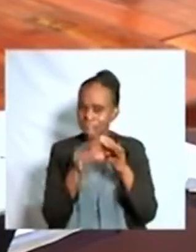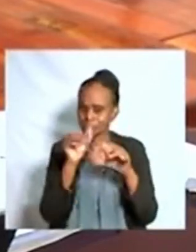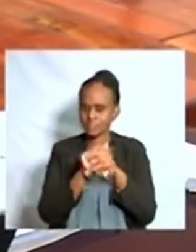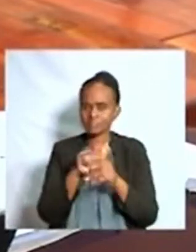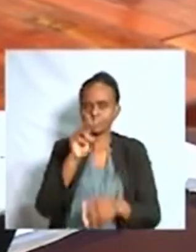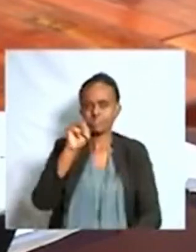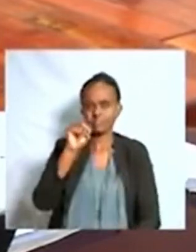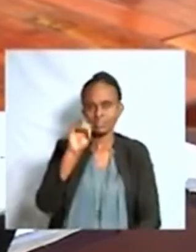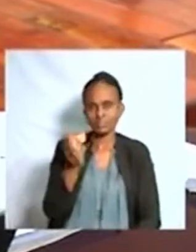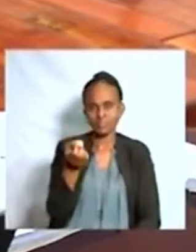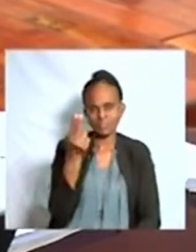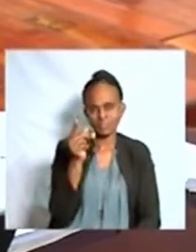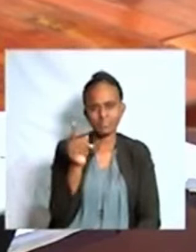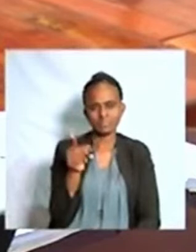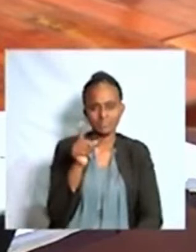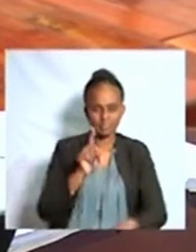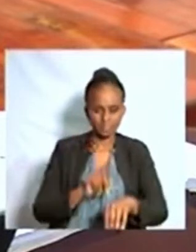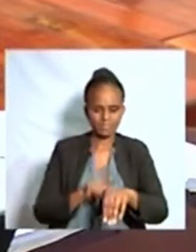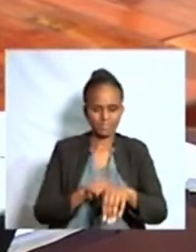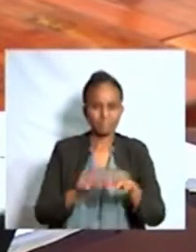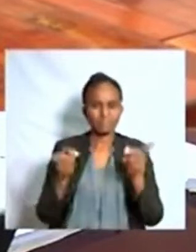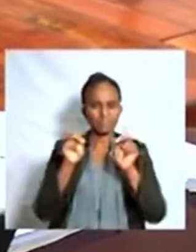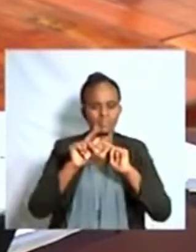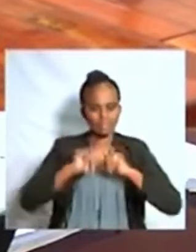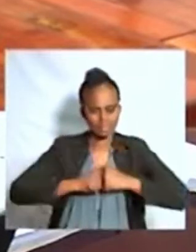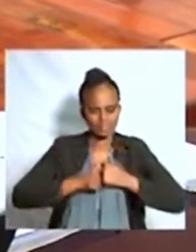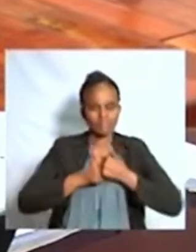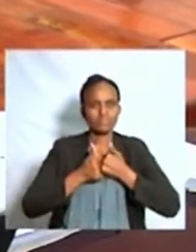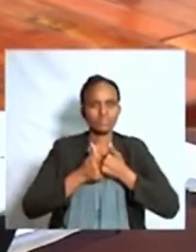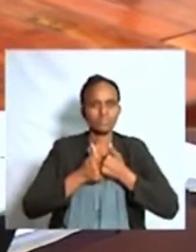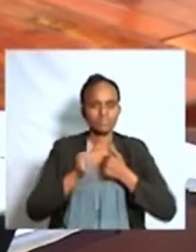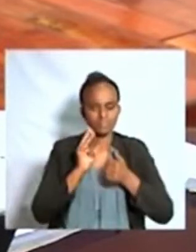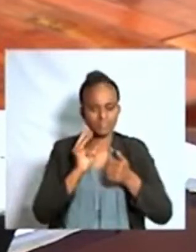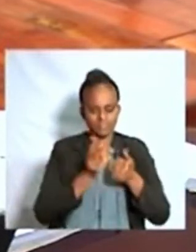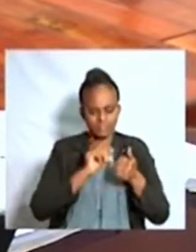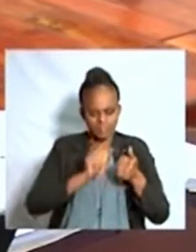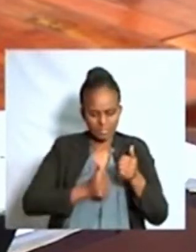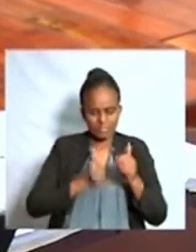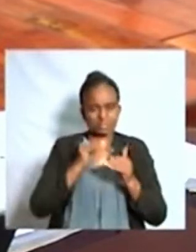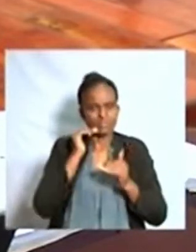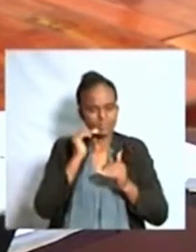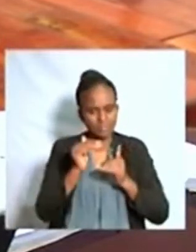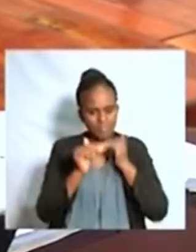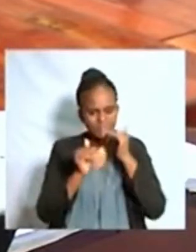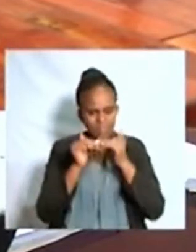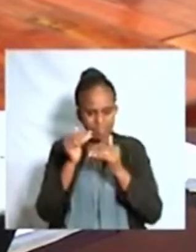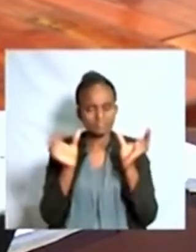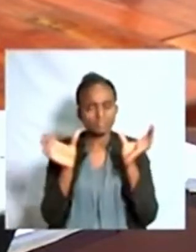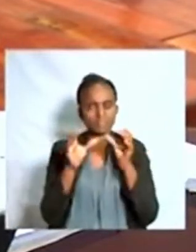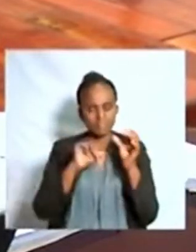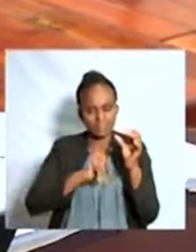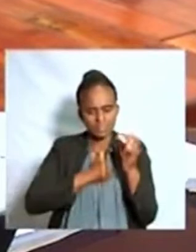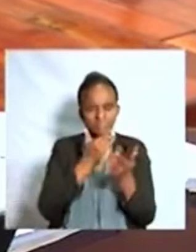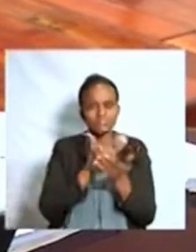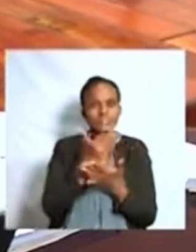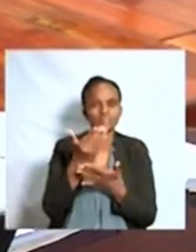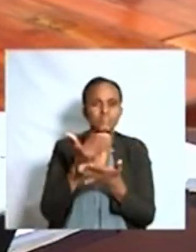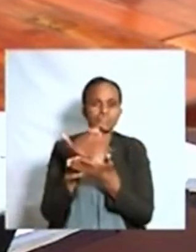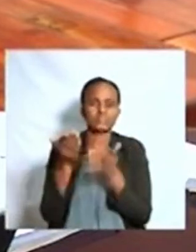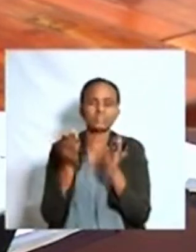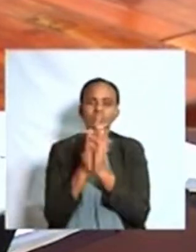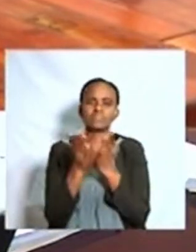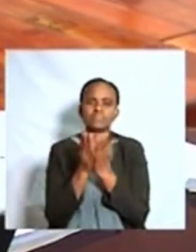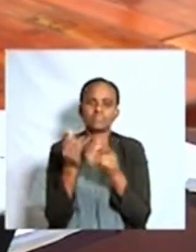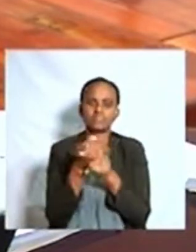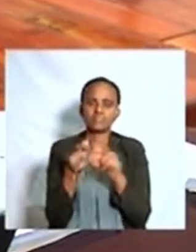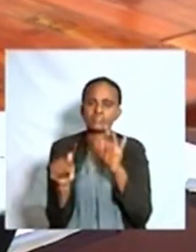memorandum, at the time when we took the step as a council to procure these receipt books from a private